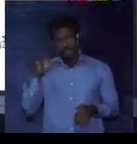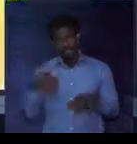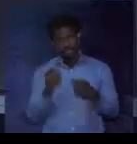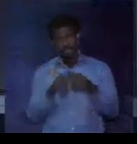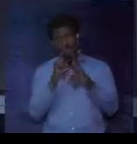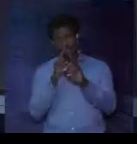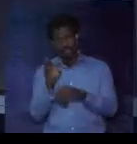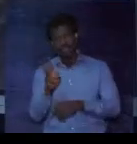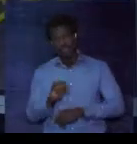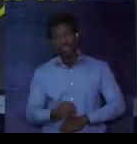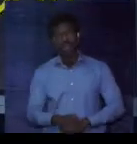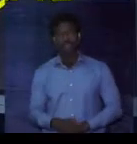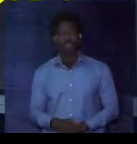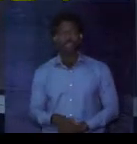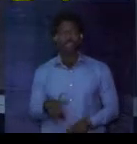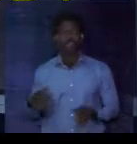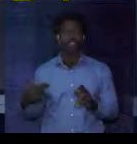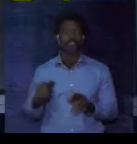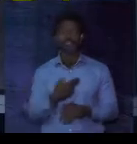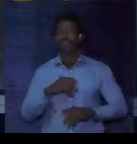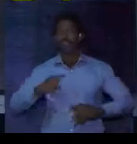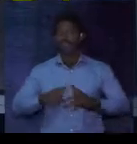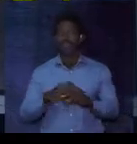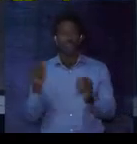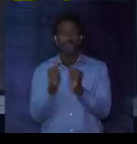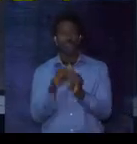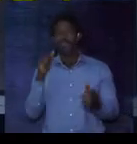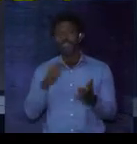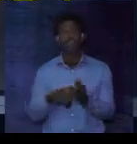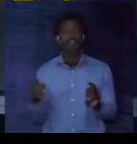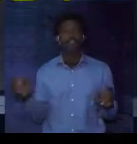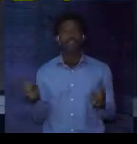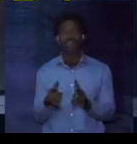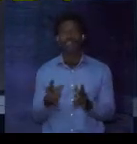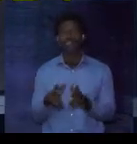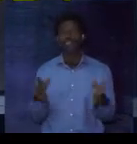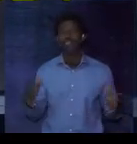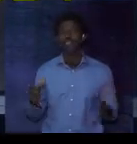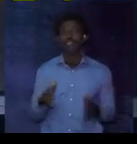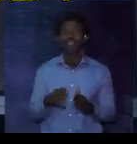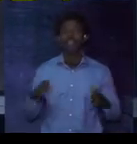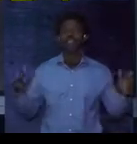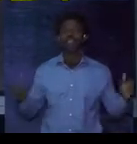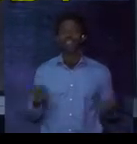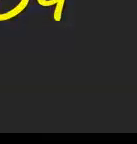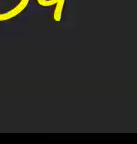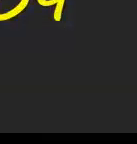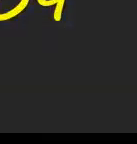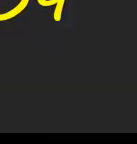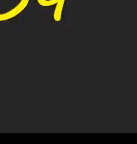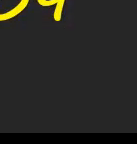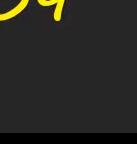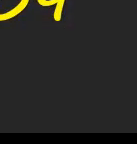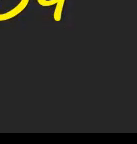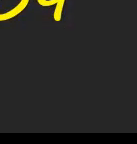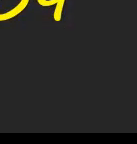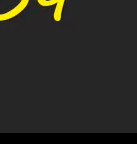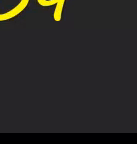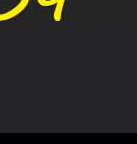questions. So, let's begin with this very large number. Can you read this number?